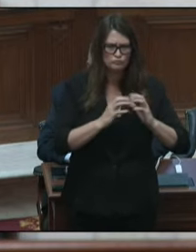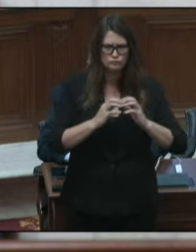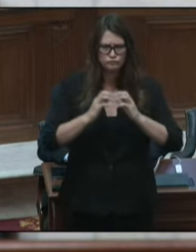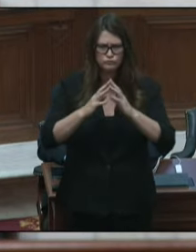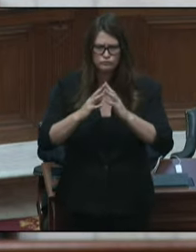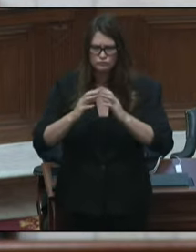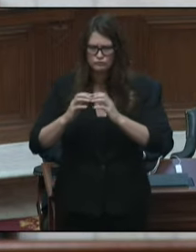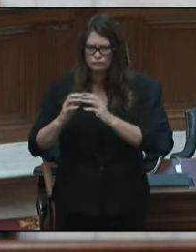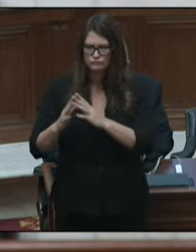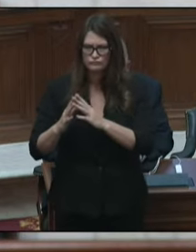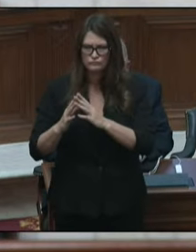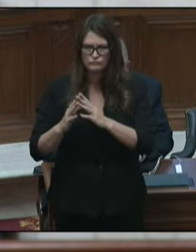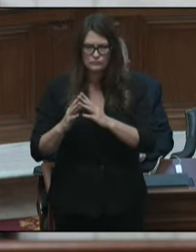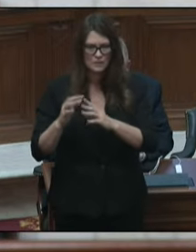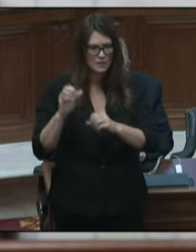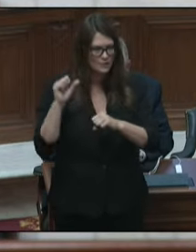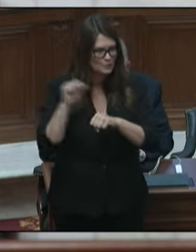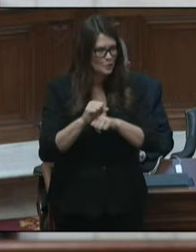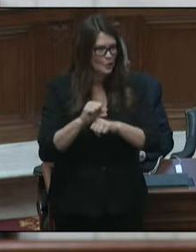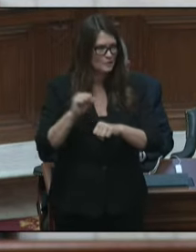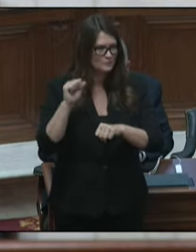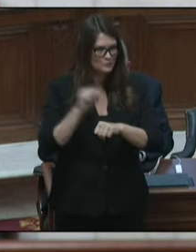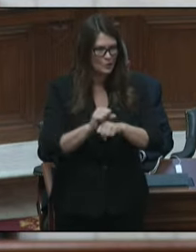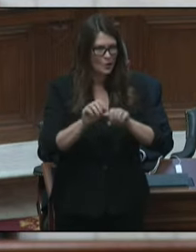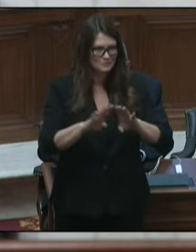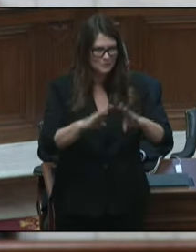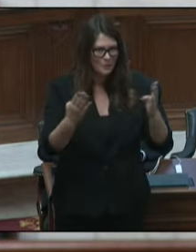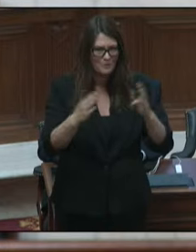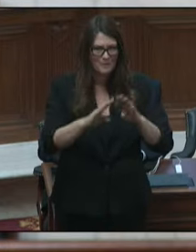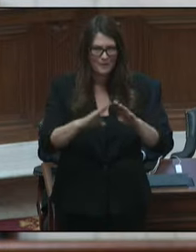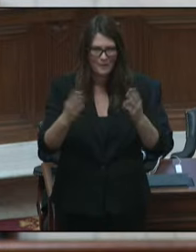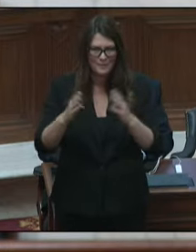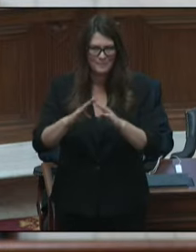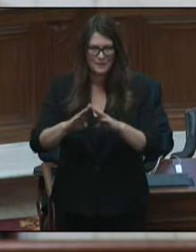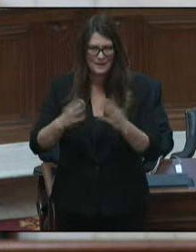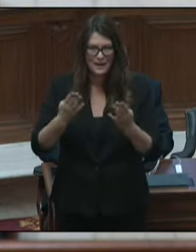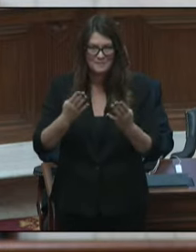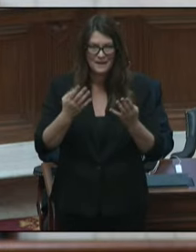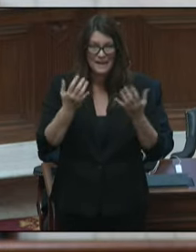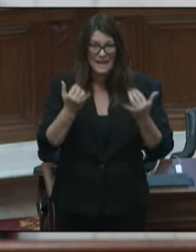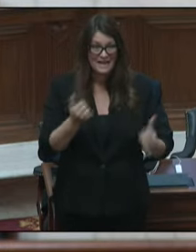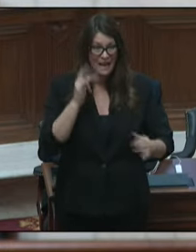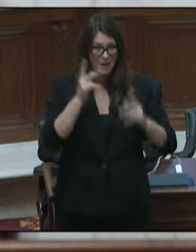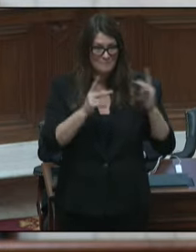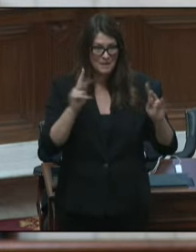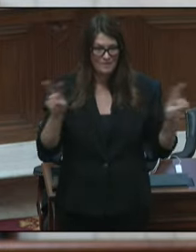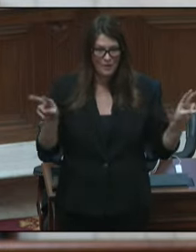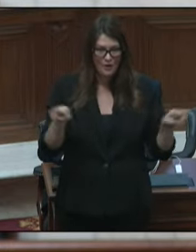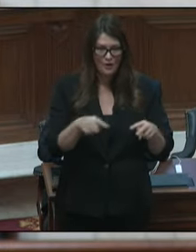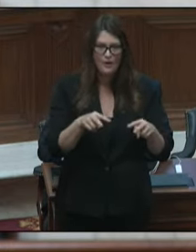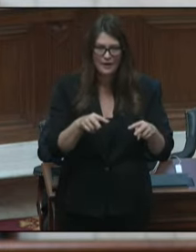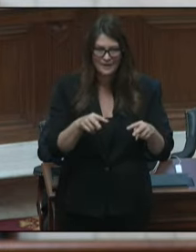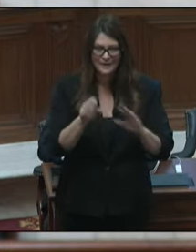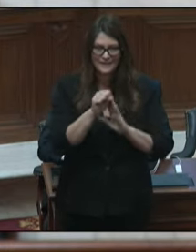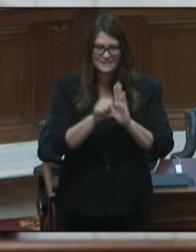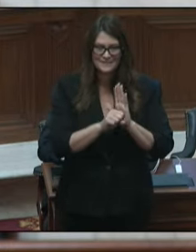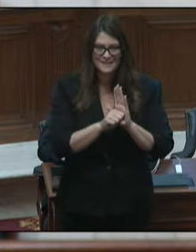and jobs are multiplying, and West Virginia has become a magnet for dreams, not